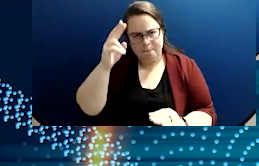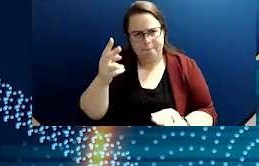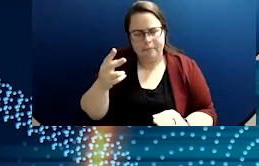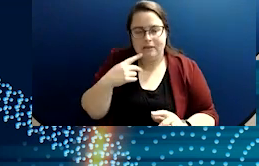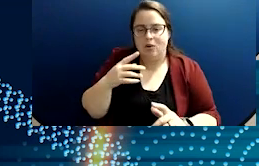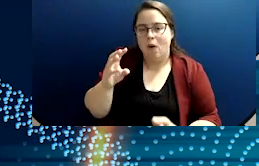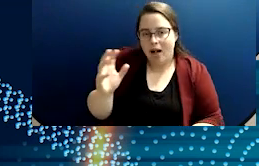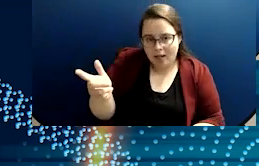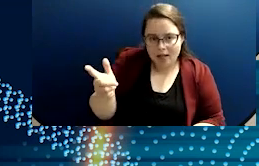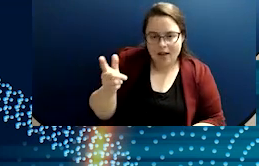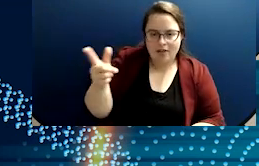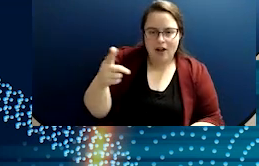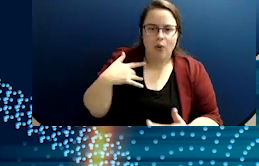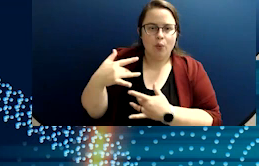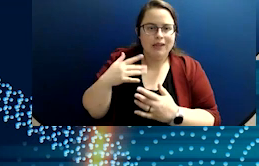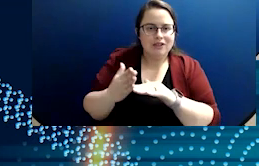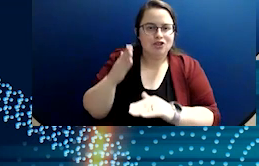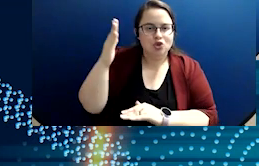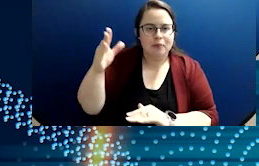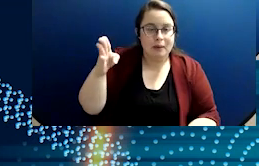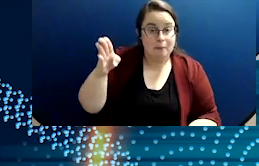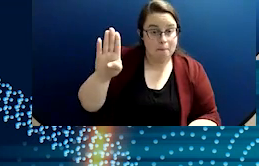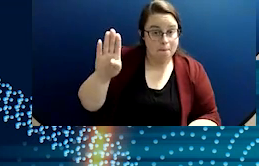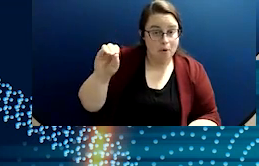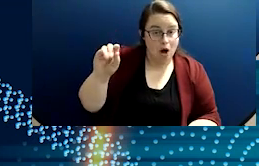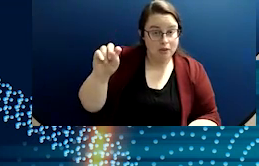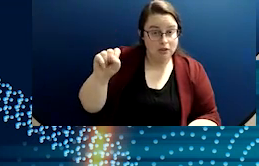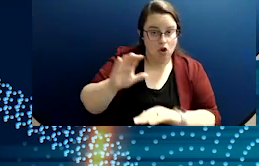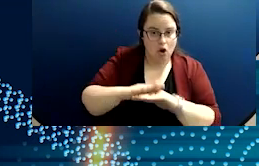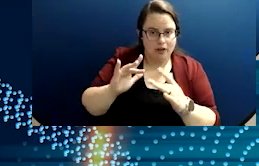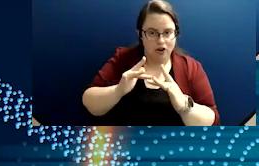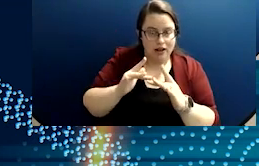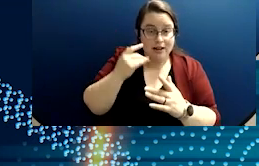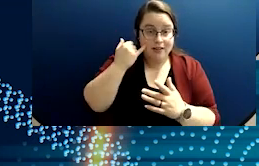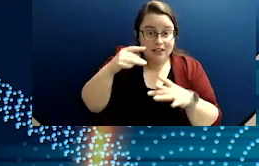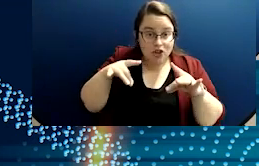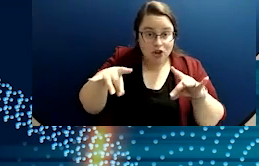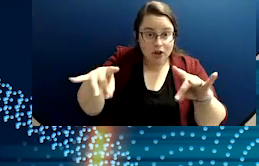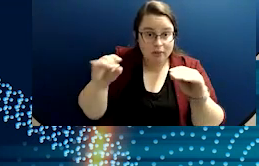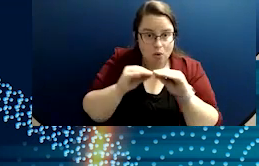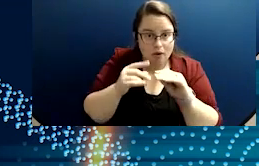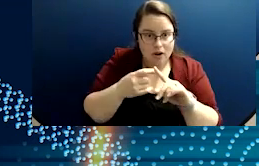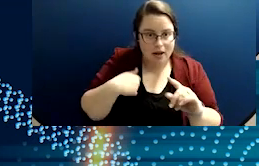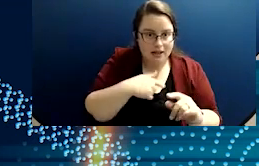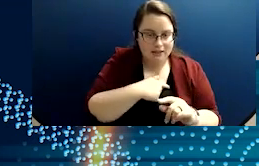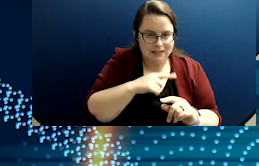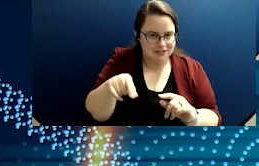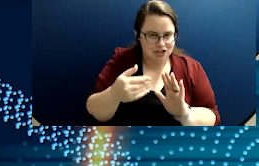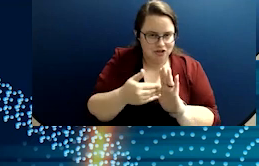that there's too many bots on the internet right now. And if it's learning more and more from us, it's just a reflection of